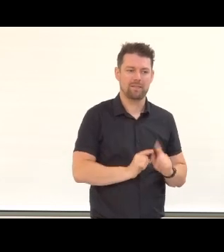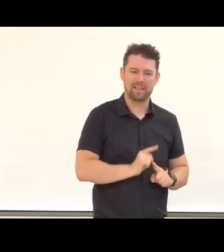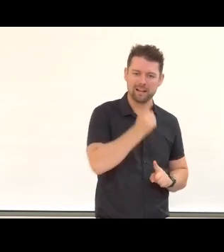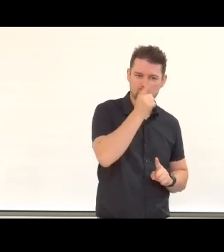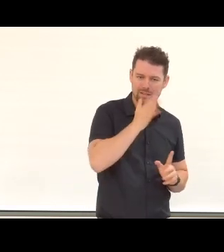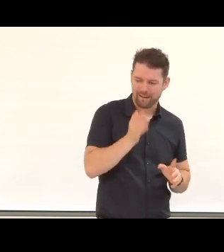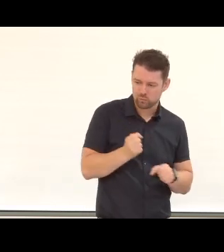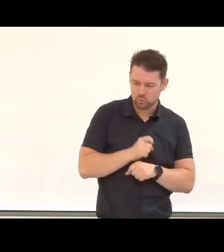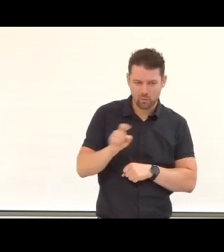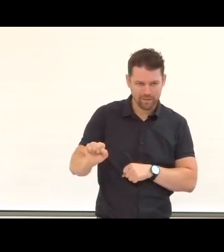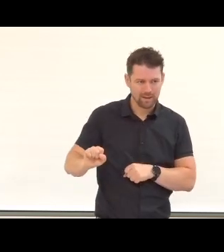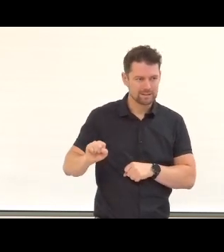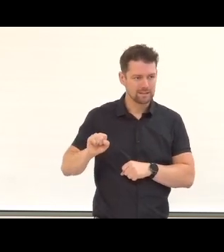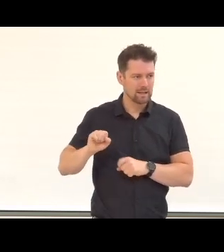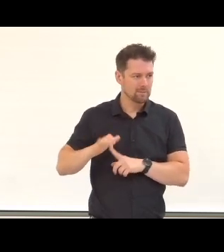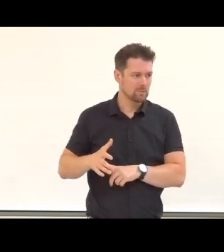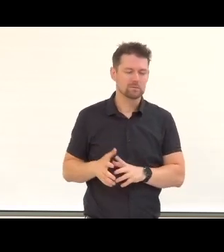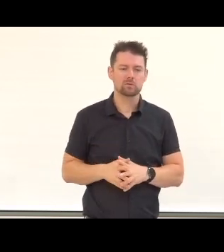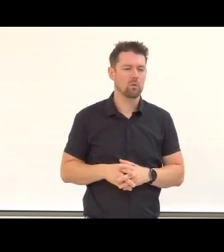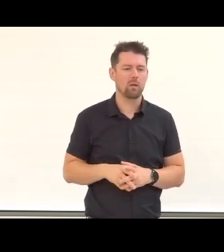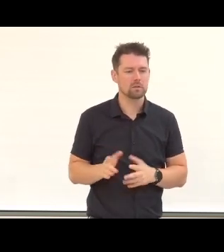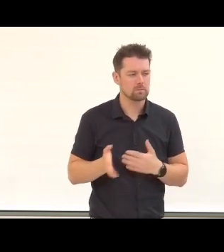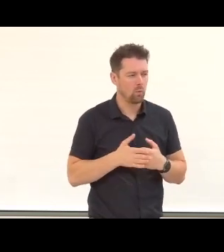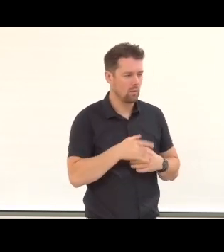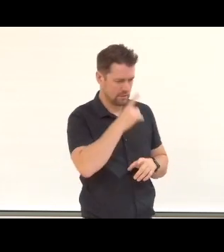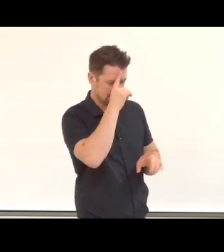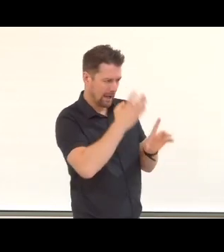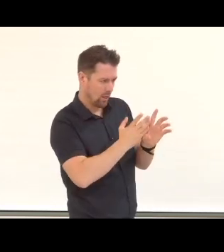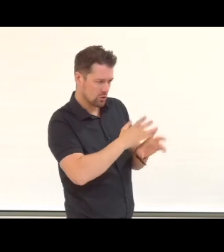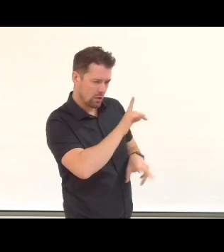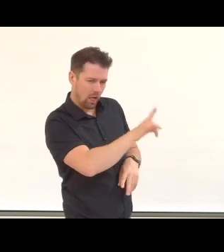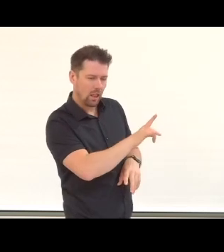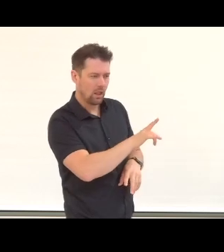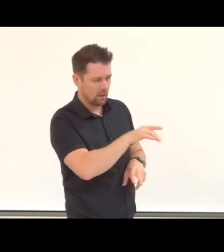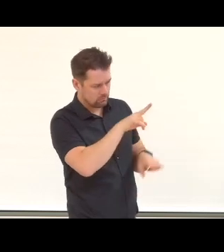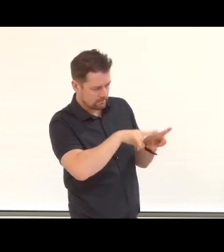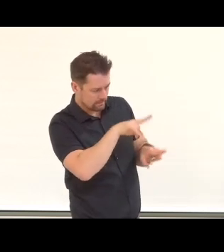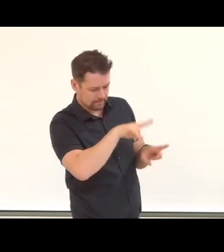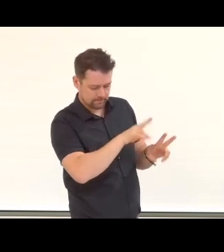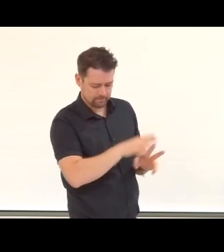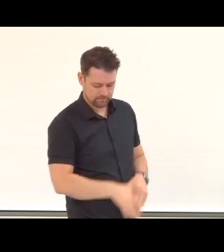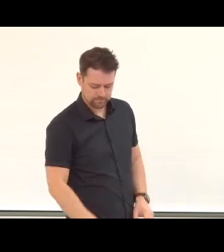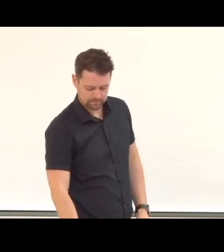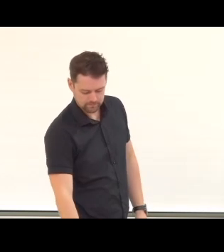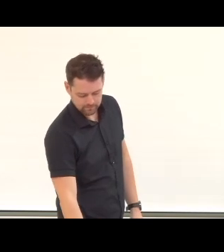GOST run experiments in the field. More the psychological experiments. Exactly. So the spacesuit, yeah. Okay, let's